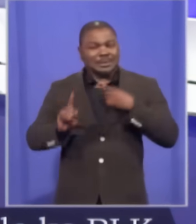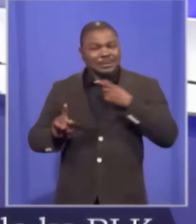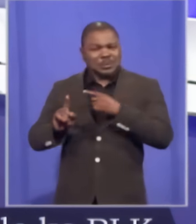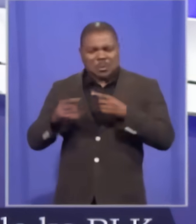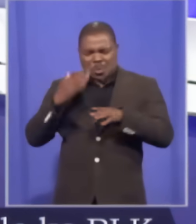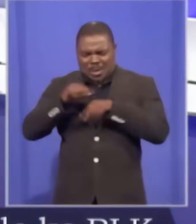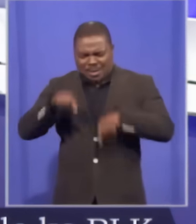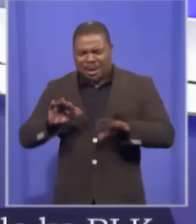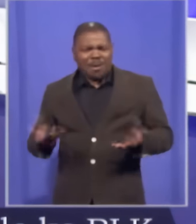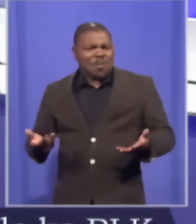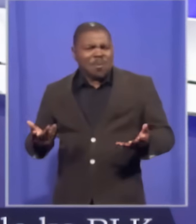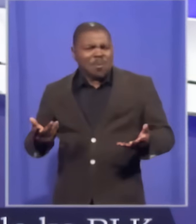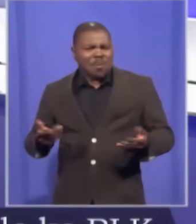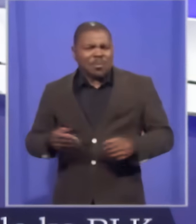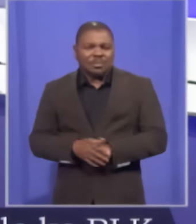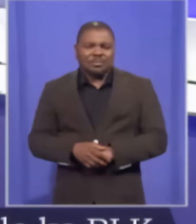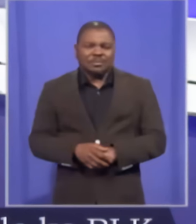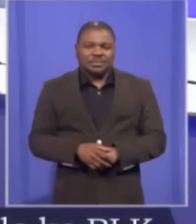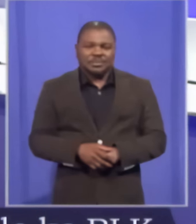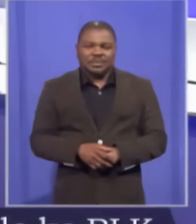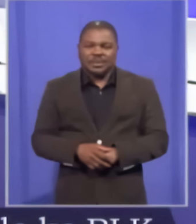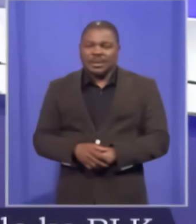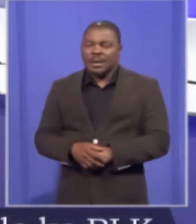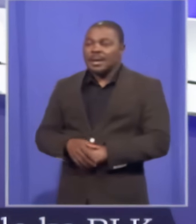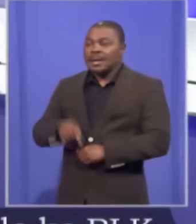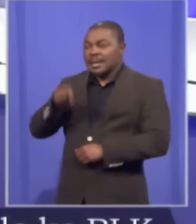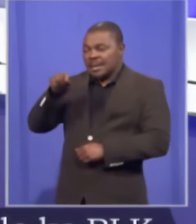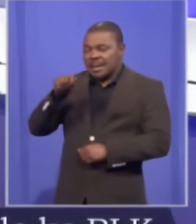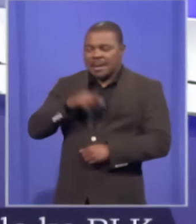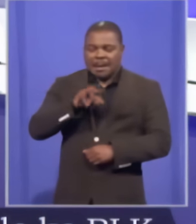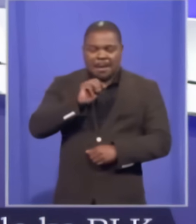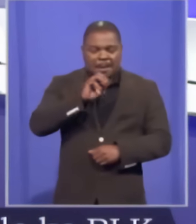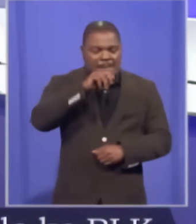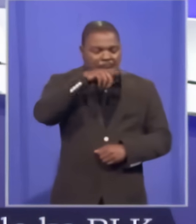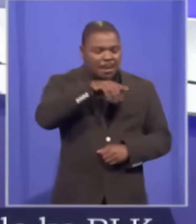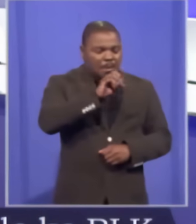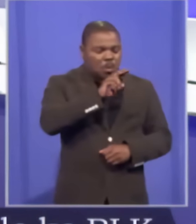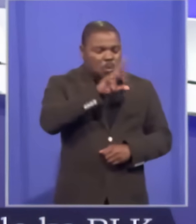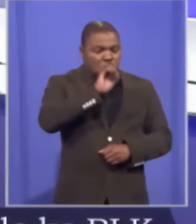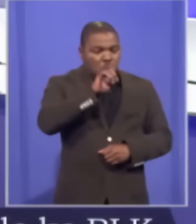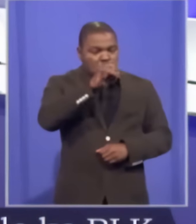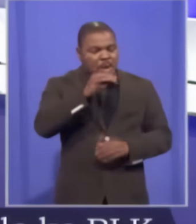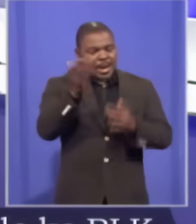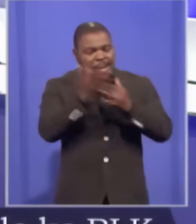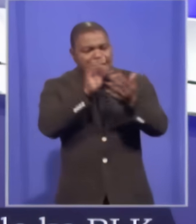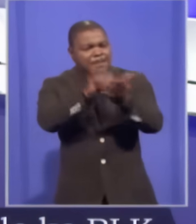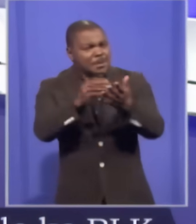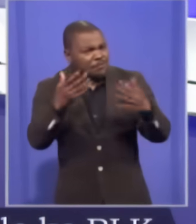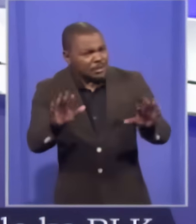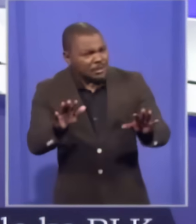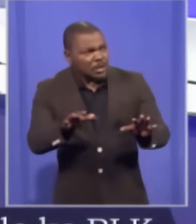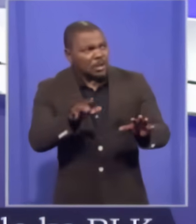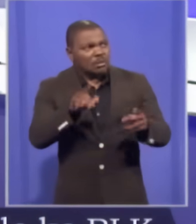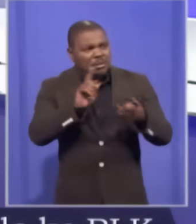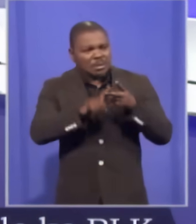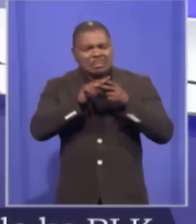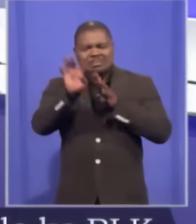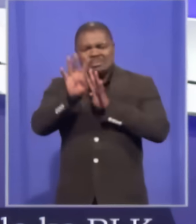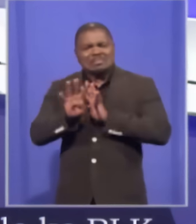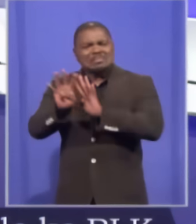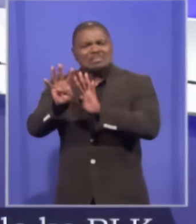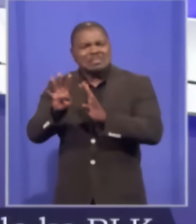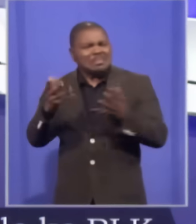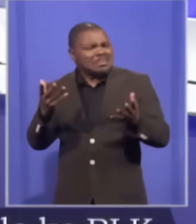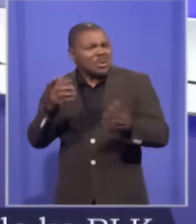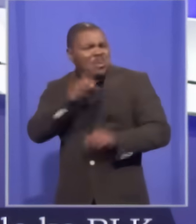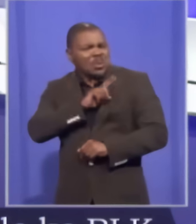bereka le rena bja monno wa Meyara na Ntate Mapoulo le a hlatsela gore molato o butšwe goreng le bone go le bohlokwa gore le tsenele magato a boipeletšo ge